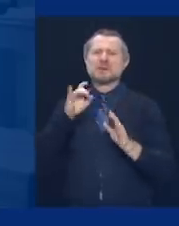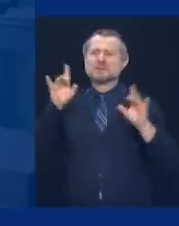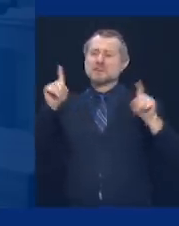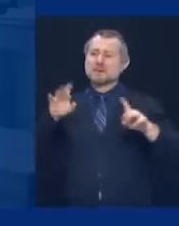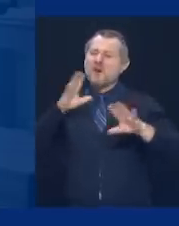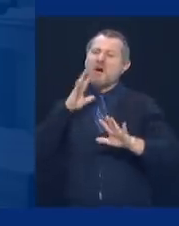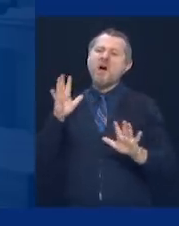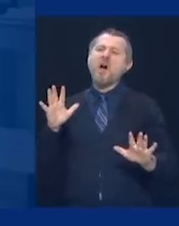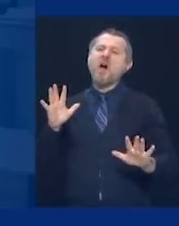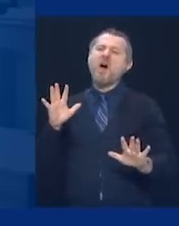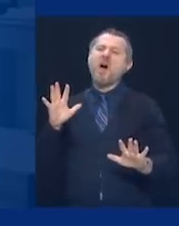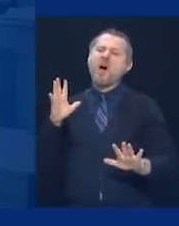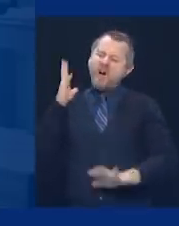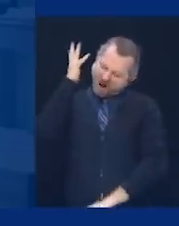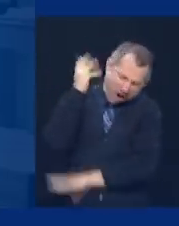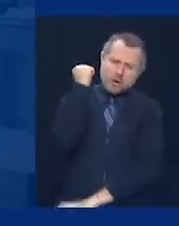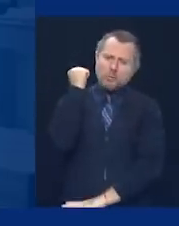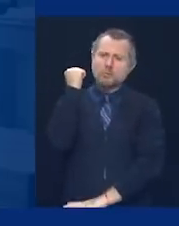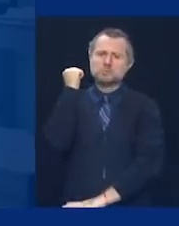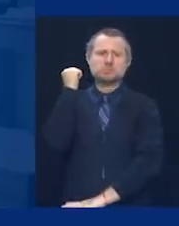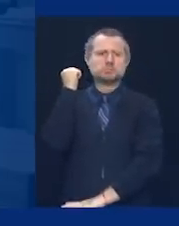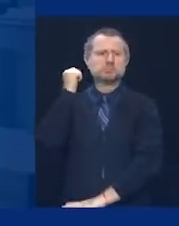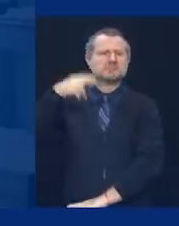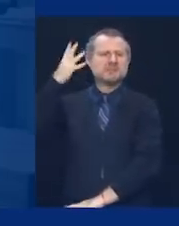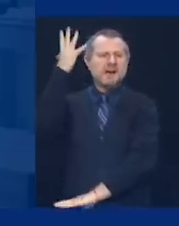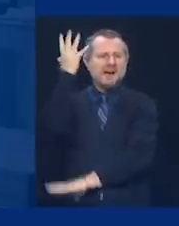Highest number ever for us.